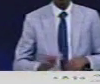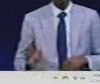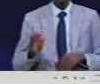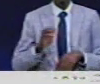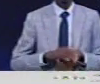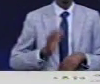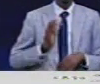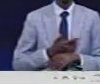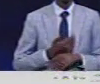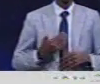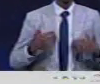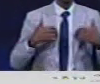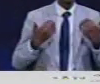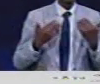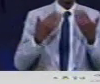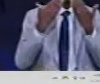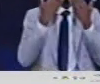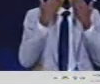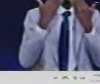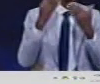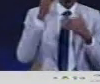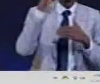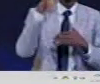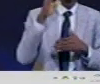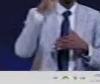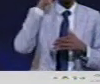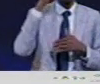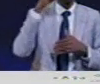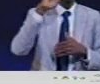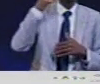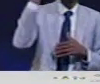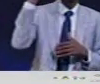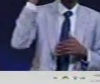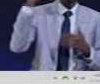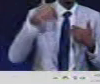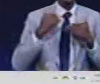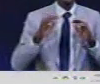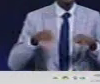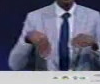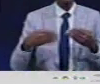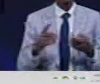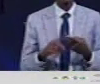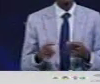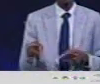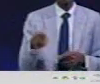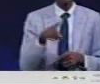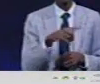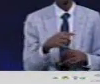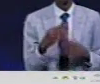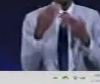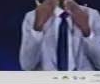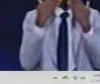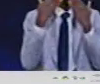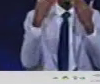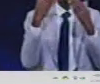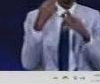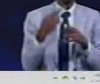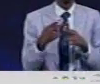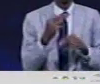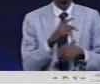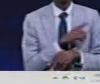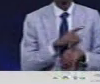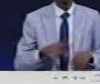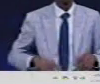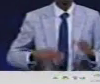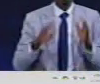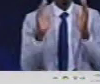thank the name of the Lord. Let's praise God for the church, how the church is marching forward